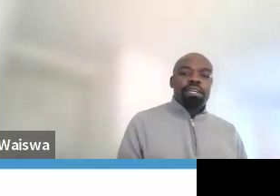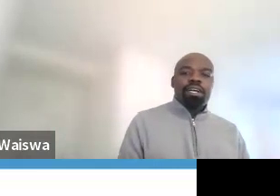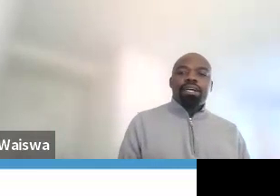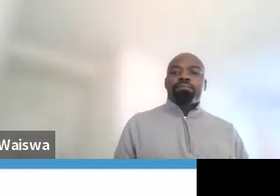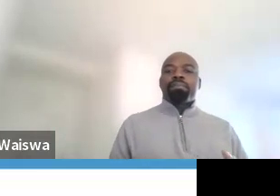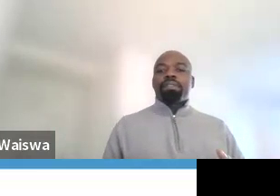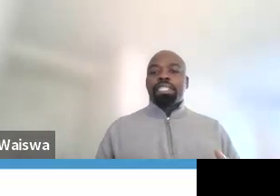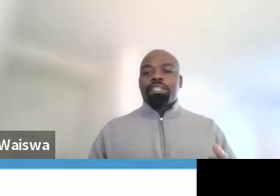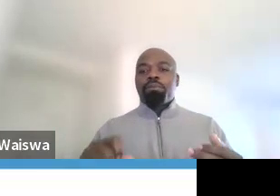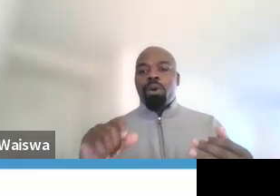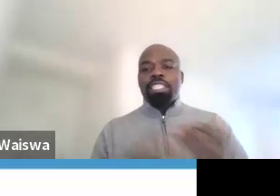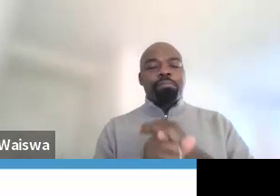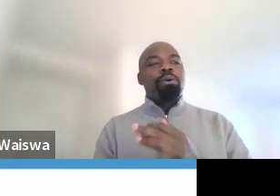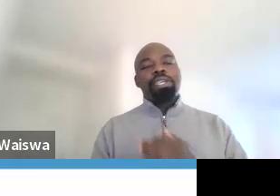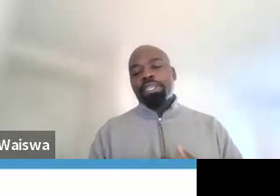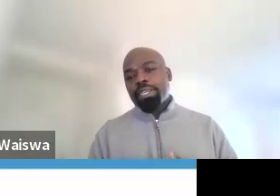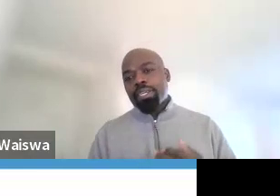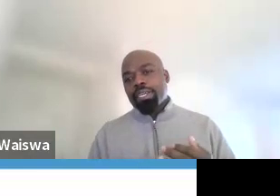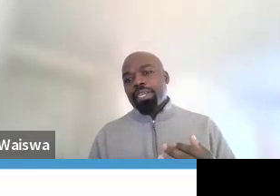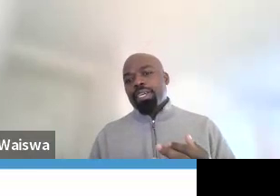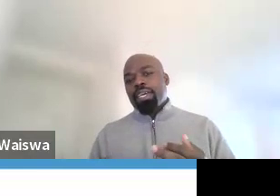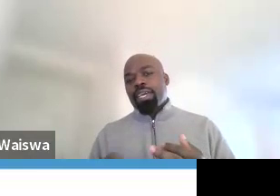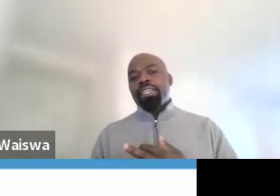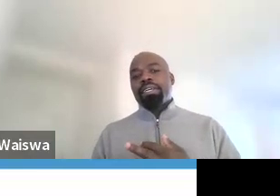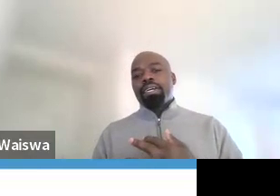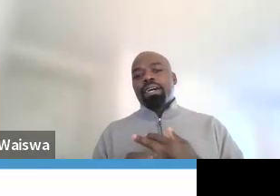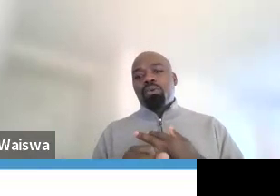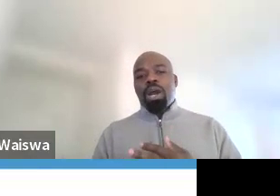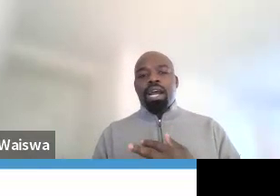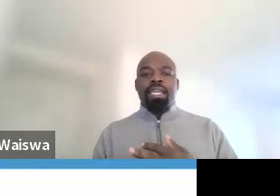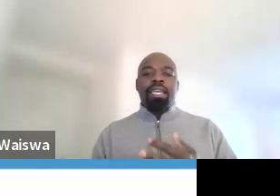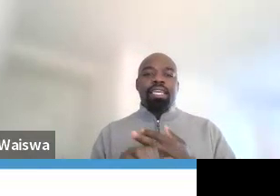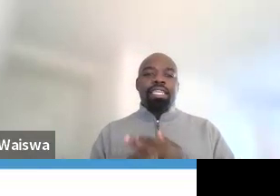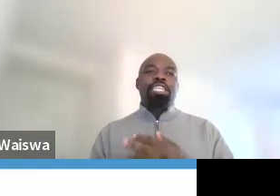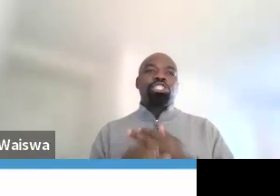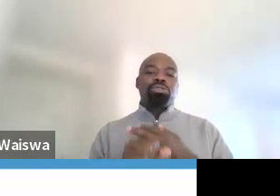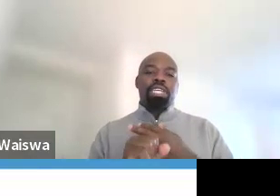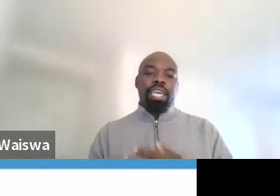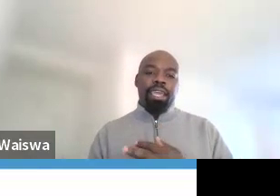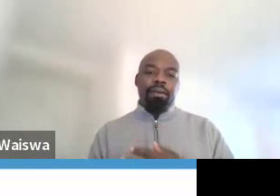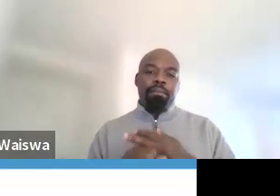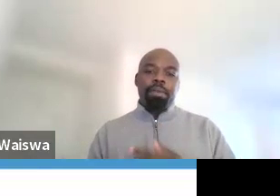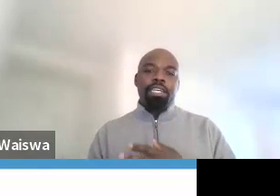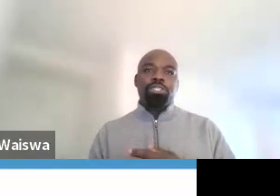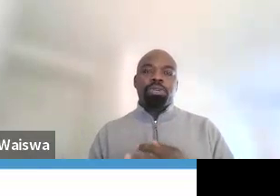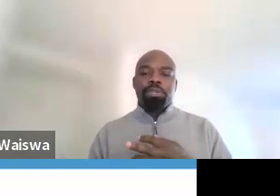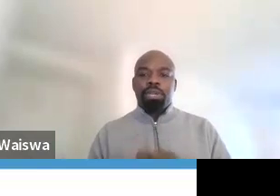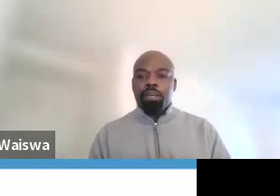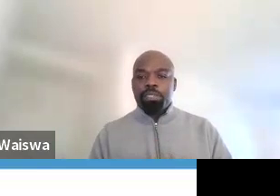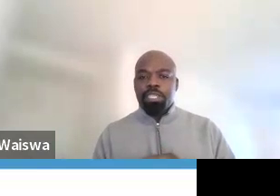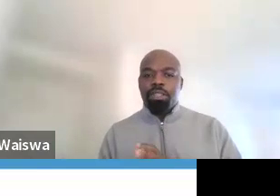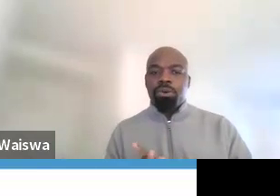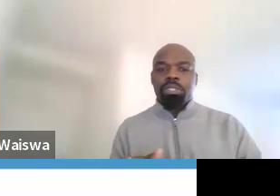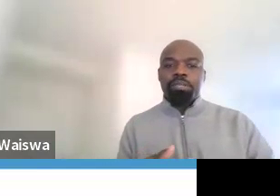is, tell them why it's important, and why they should care. Make sure